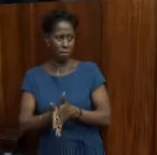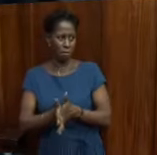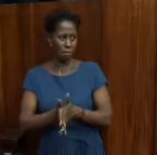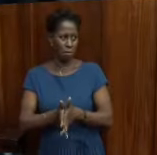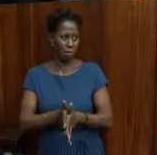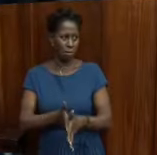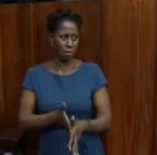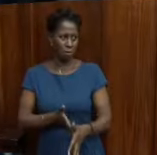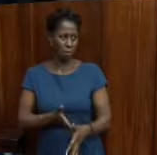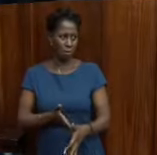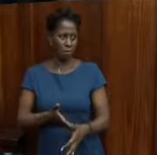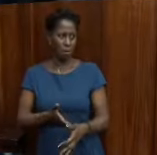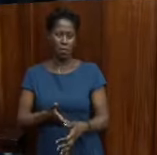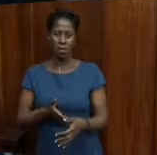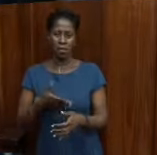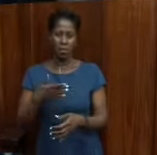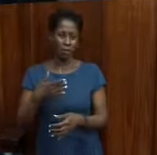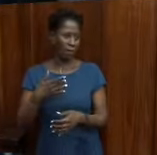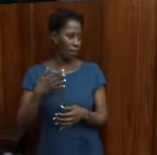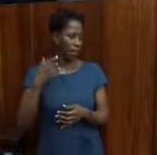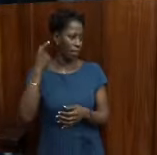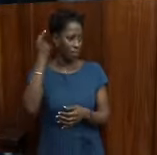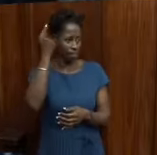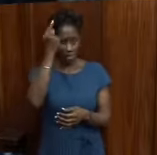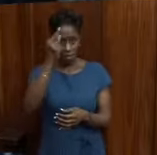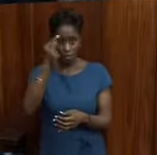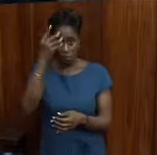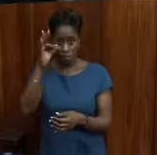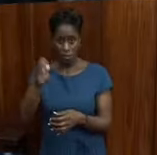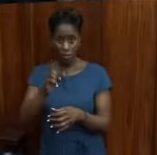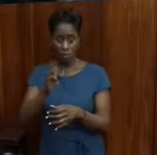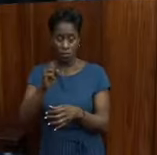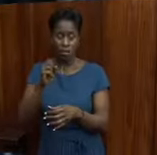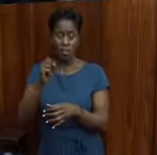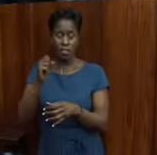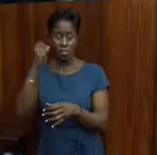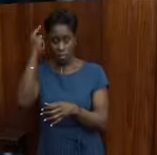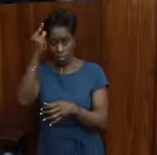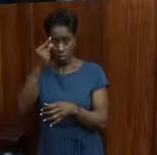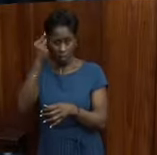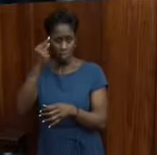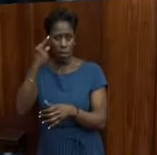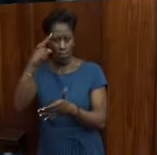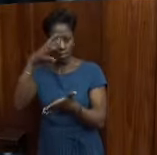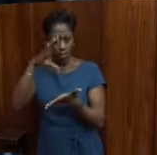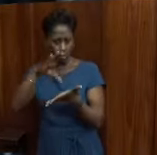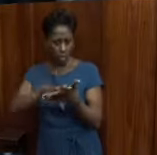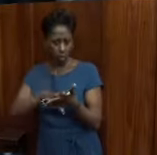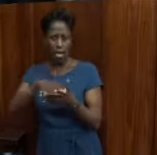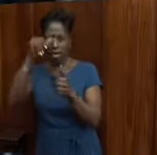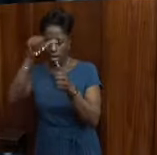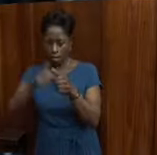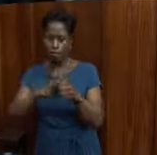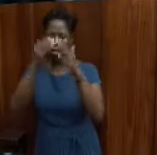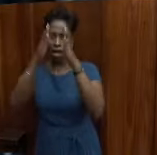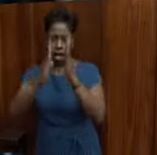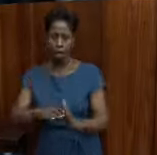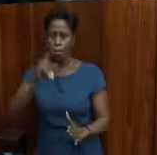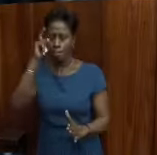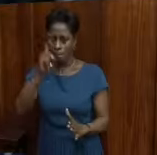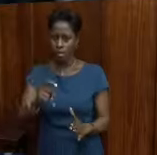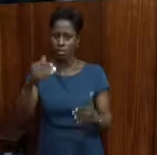Mr. Speaker, the St. Lucia Labour Party believes that in every St. Lucian household, there should be at least